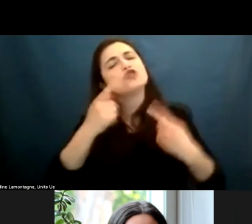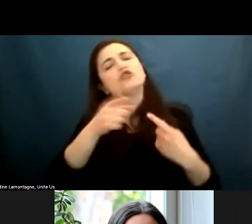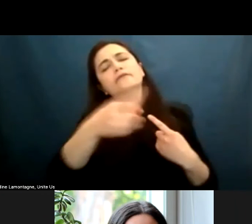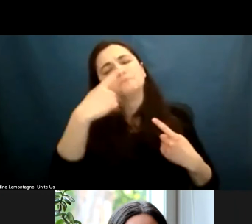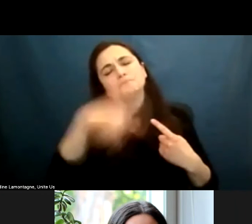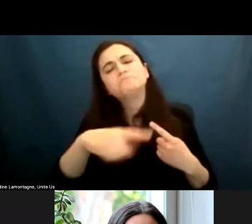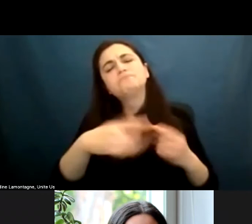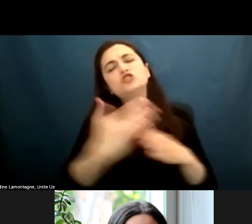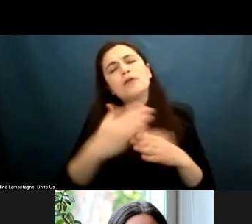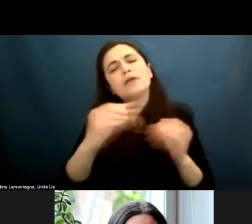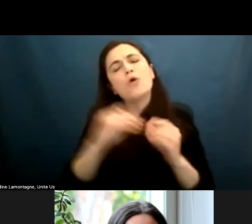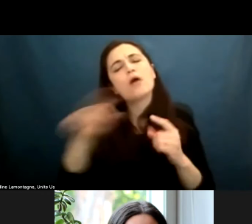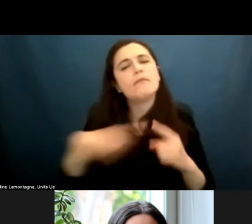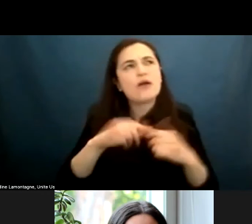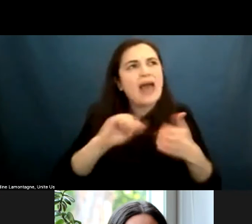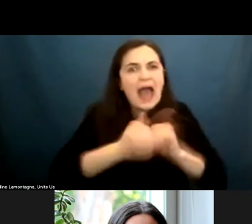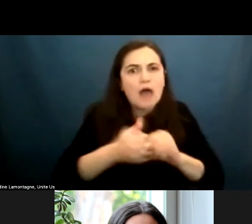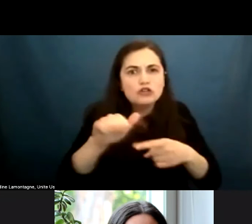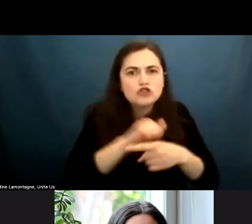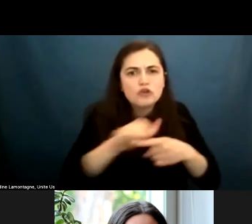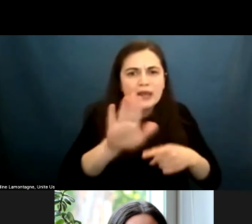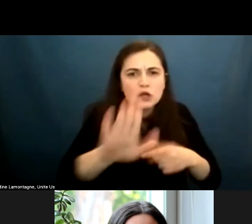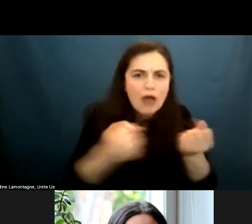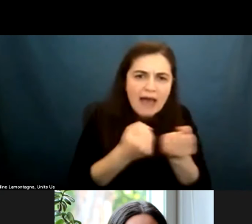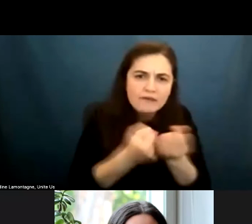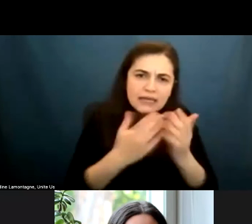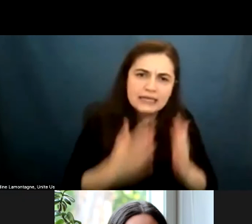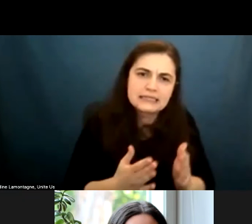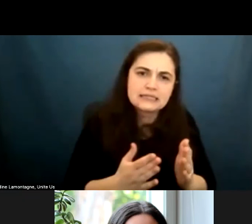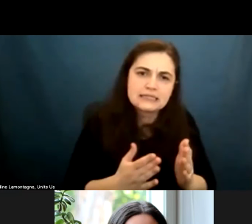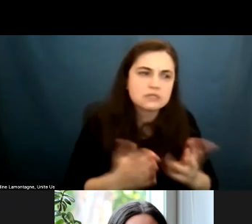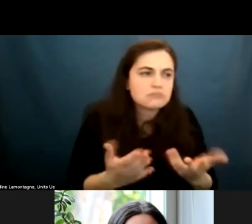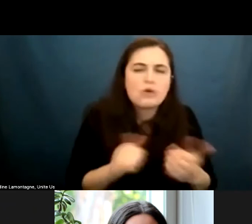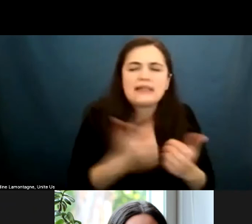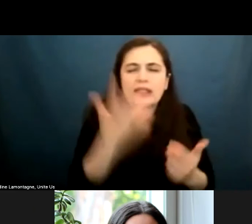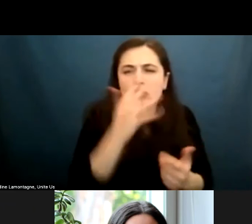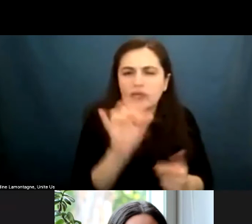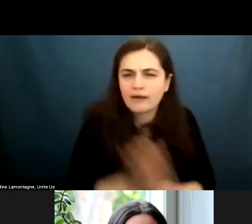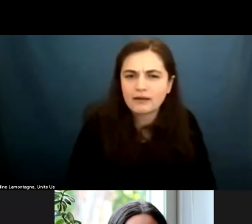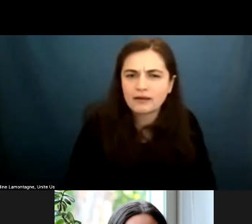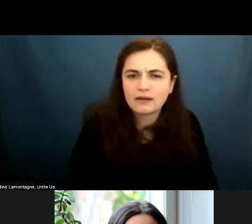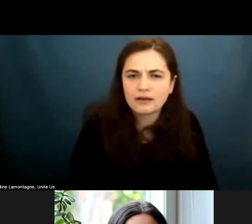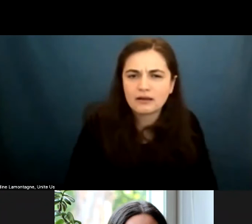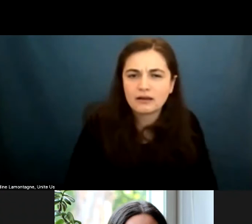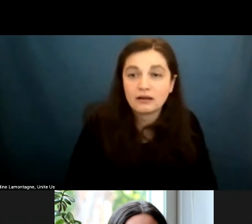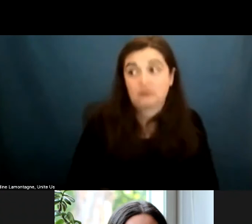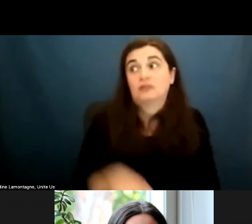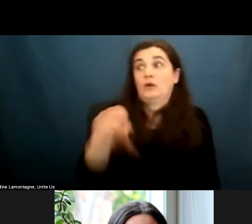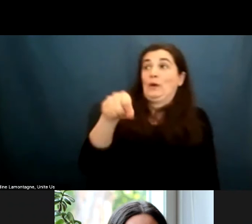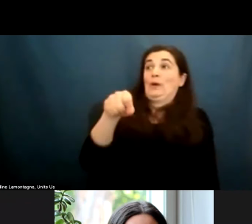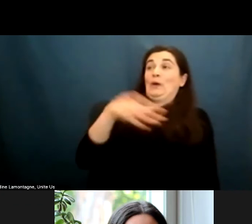bit more about that, about how do you train advocates and what does that look like? Yeah, I mean, it's been